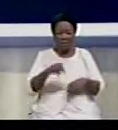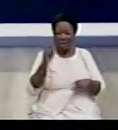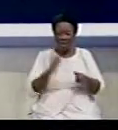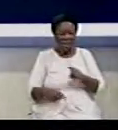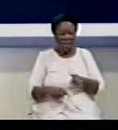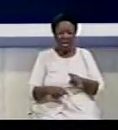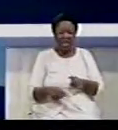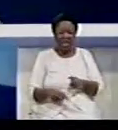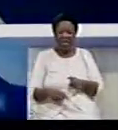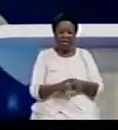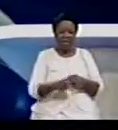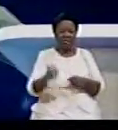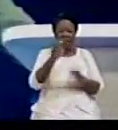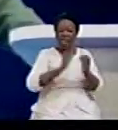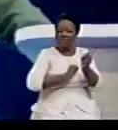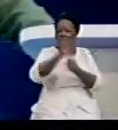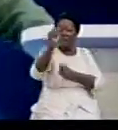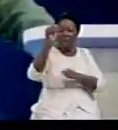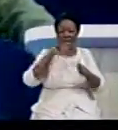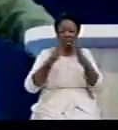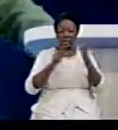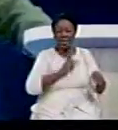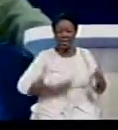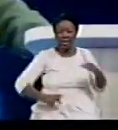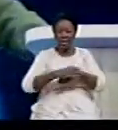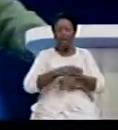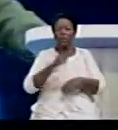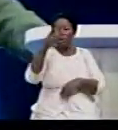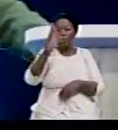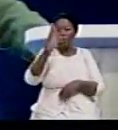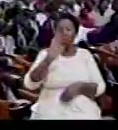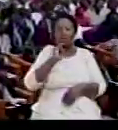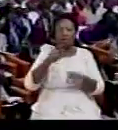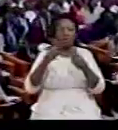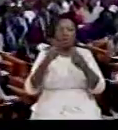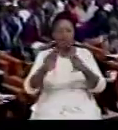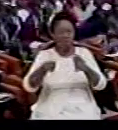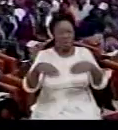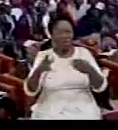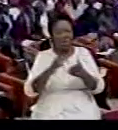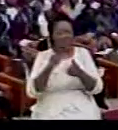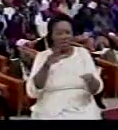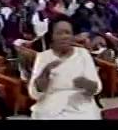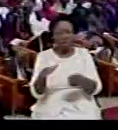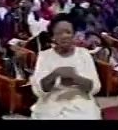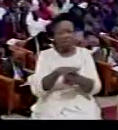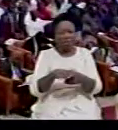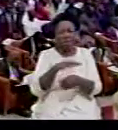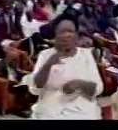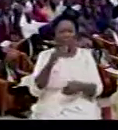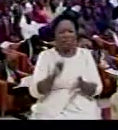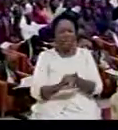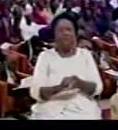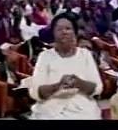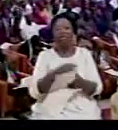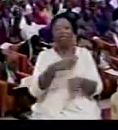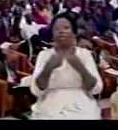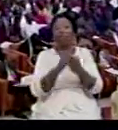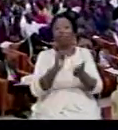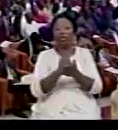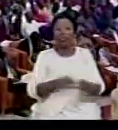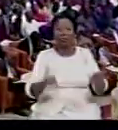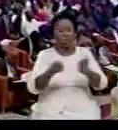long in the kingdom. God is going to give you the sufficiency of all your fundamental